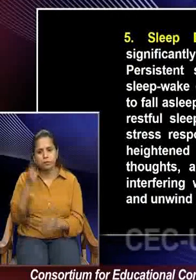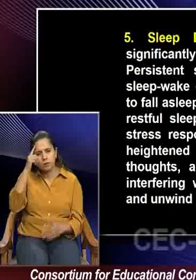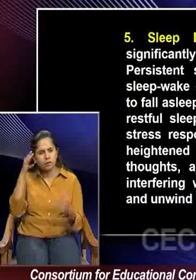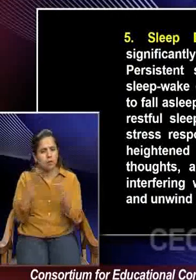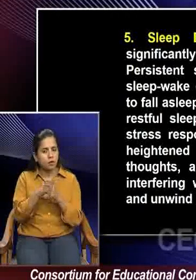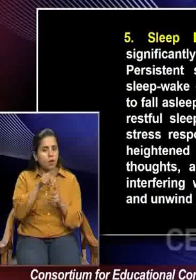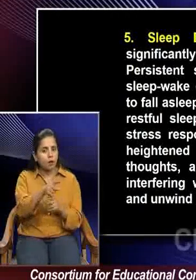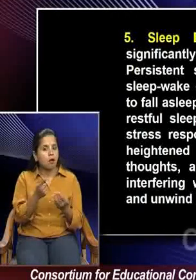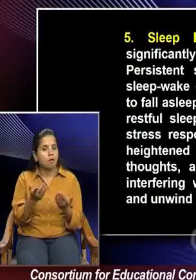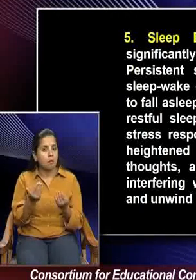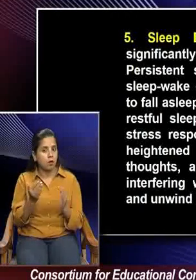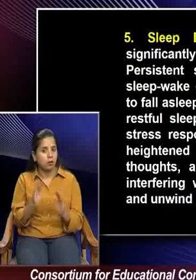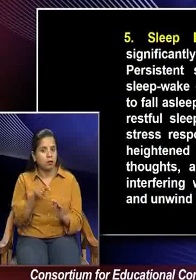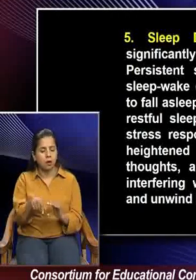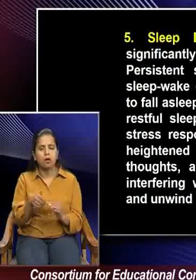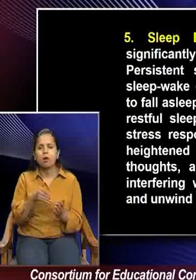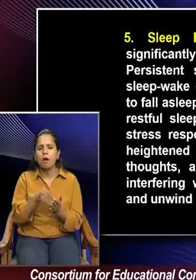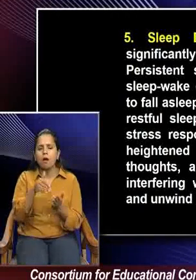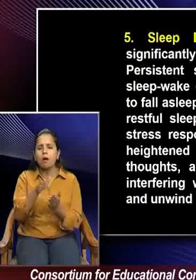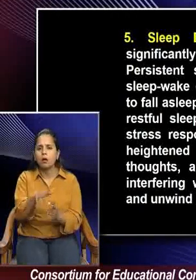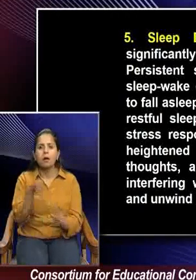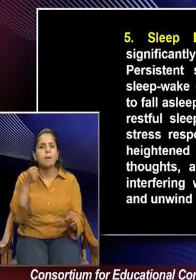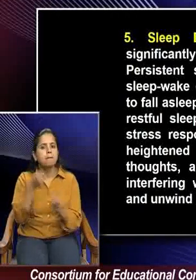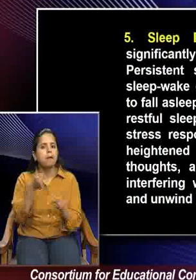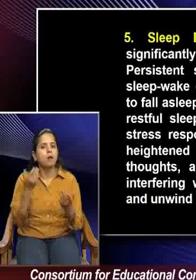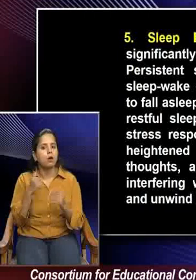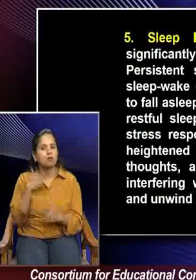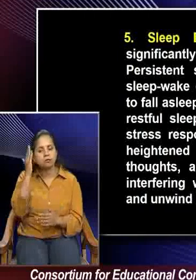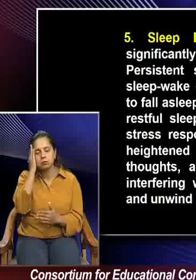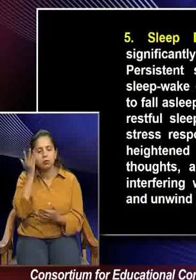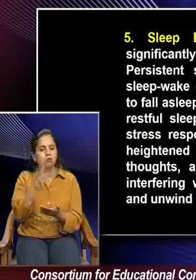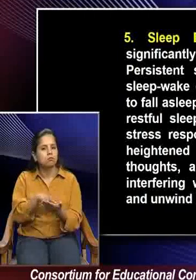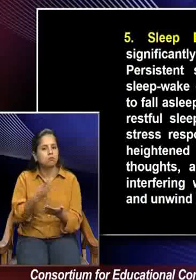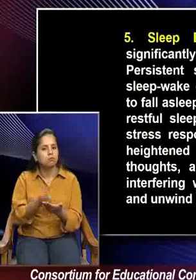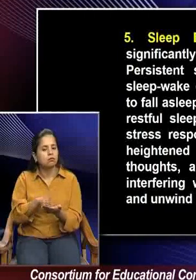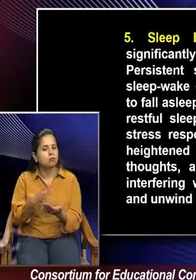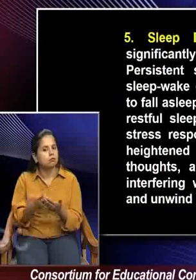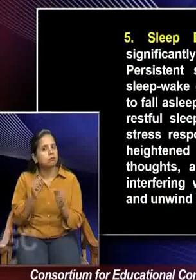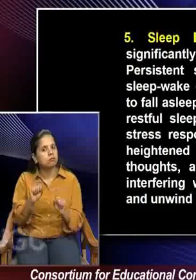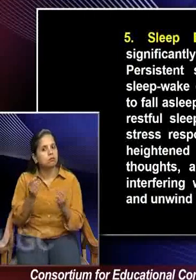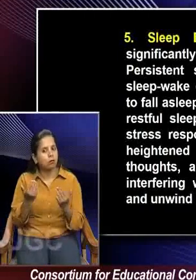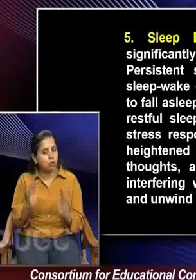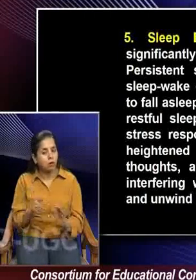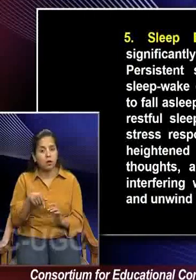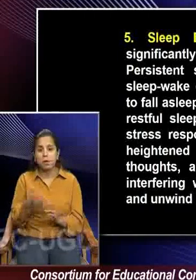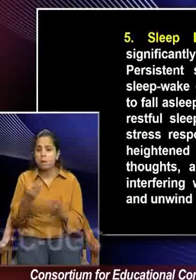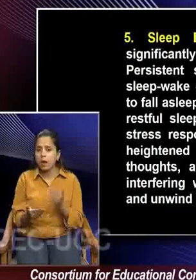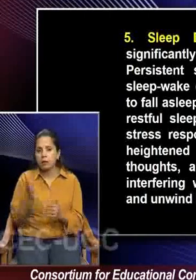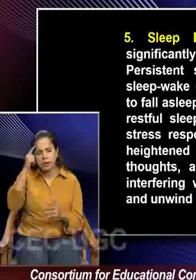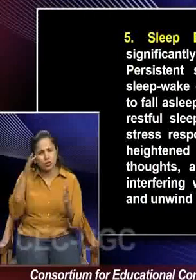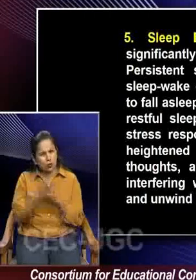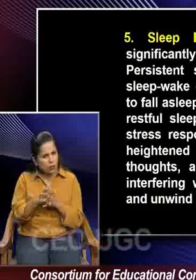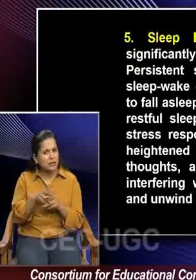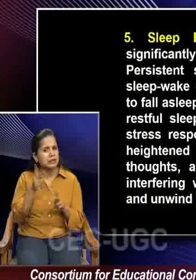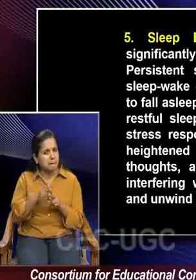can significantly impact the sleep patterns. Persistent stress